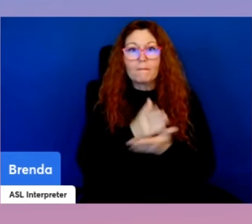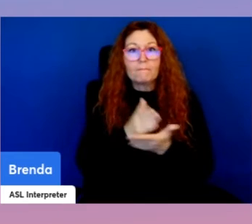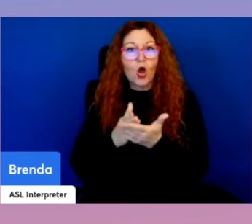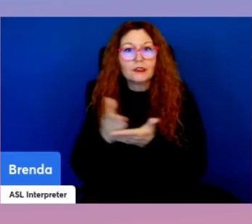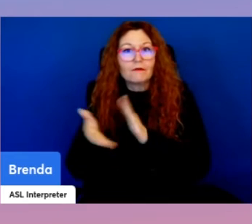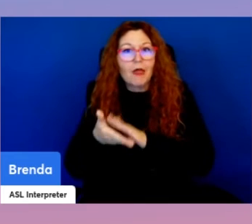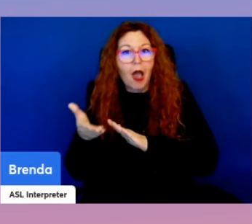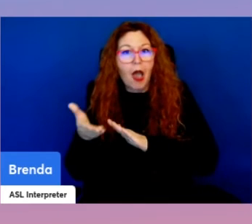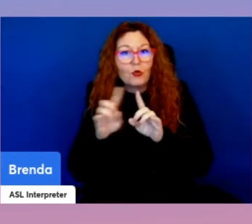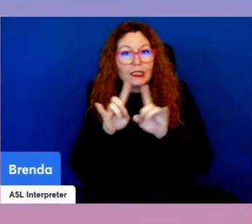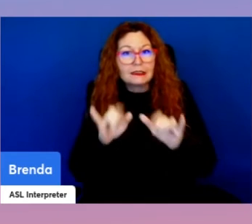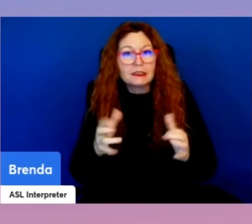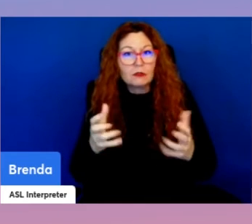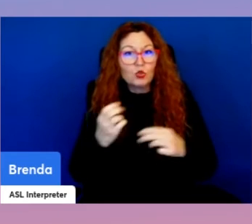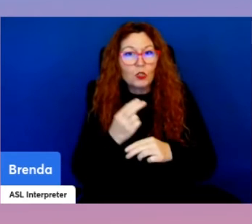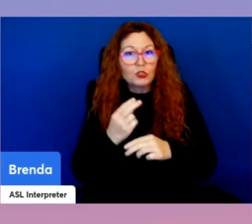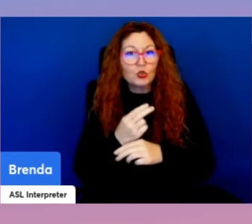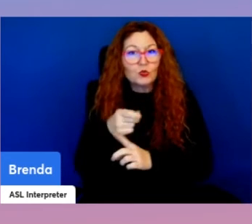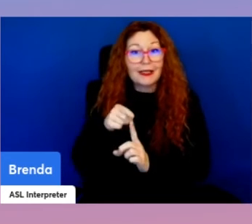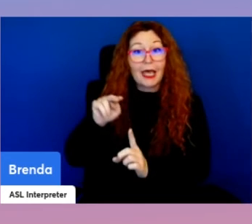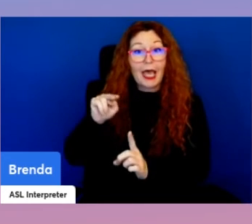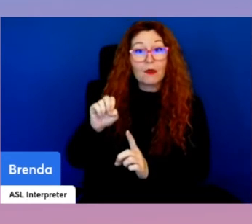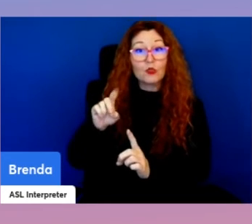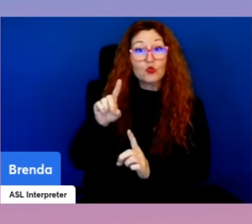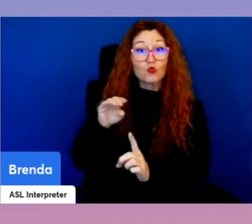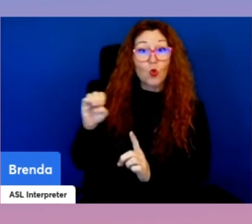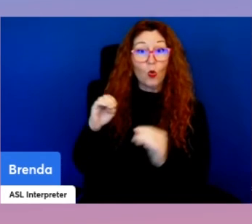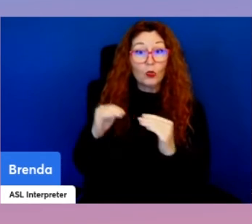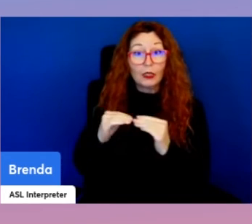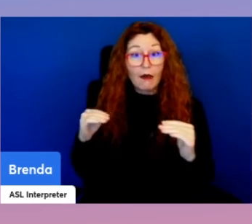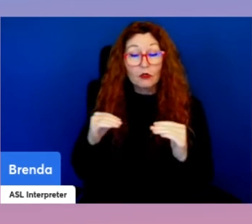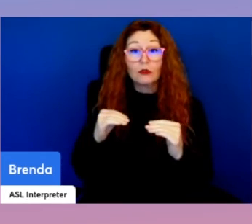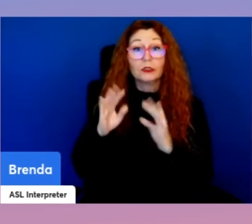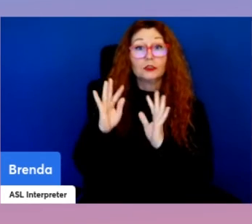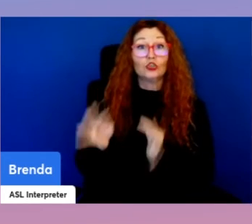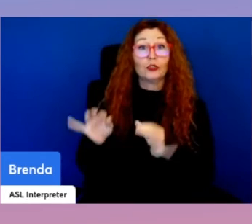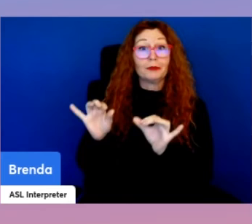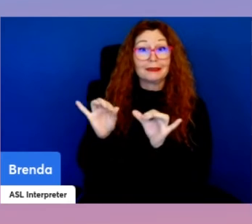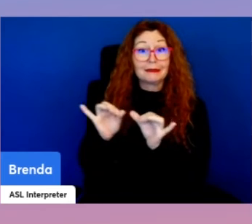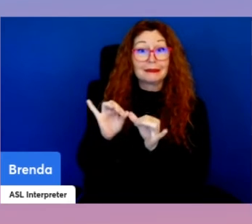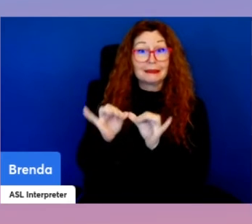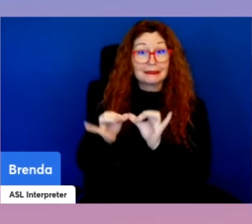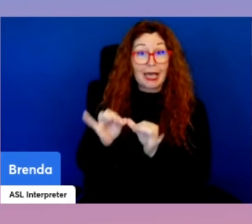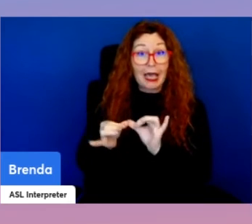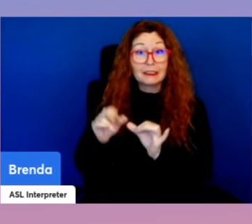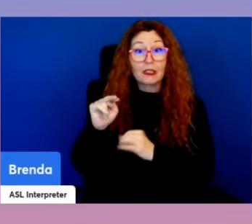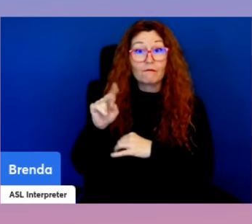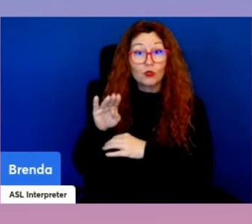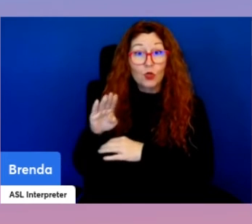at the node level and what size you want those nodes to be. So you can take advantage of different